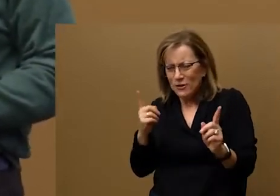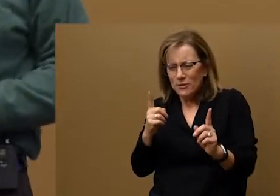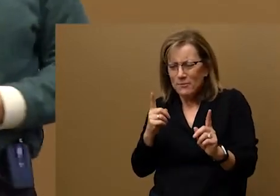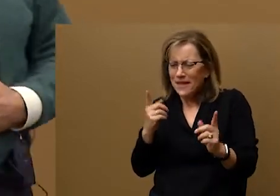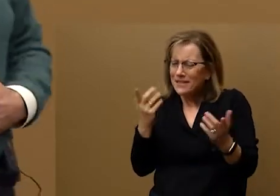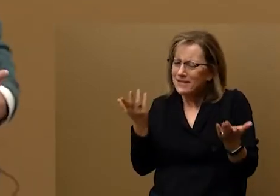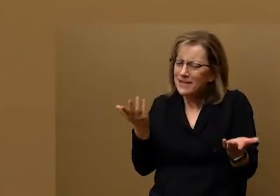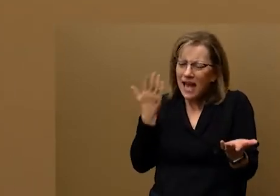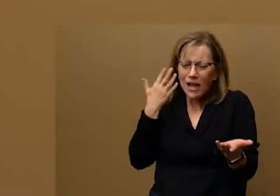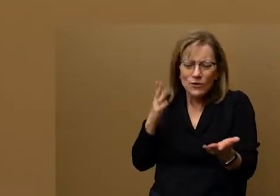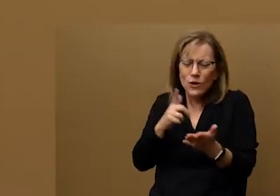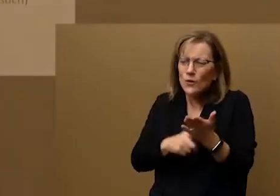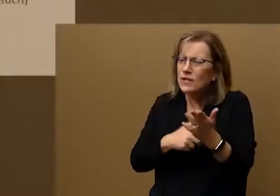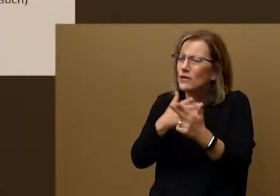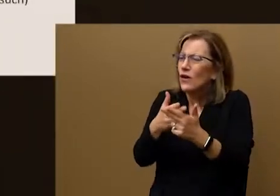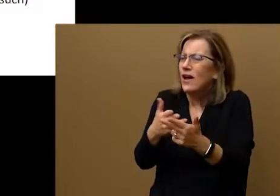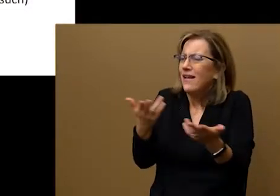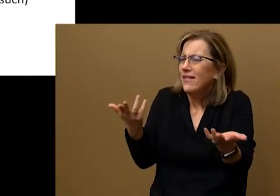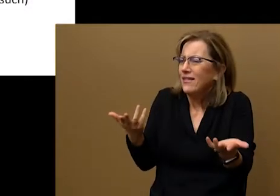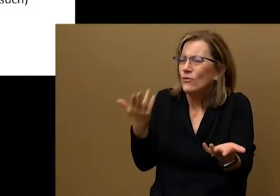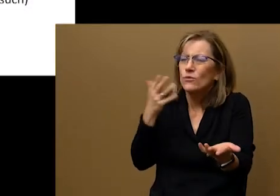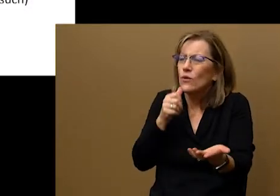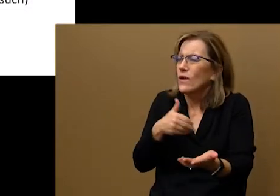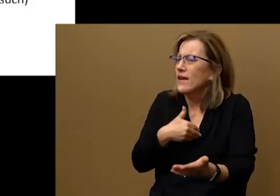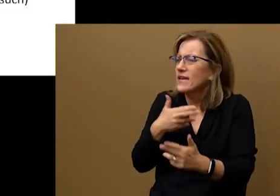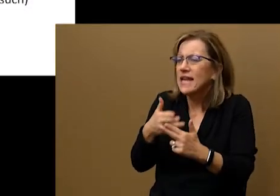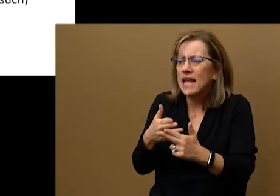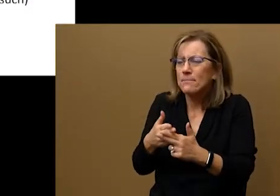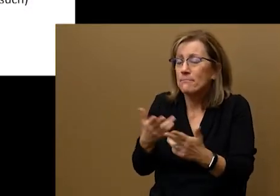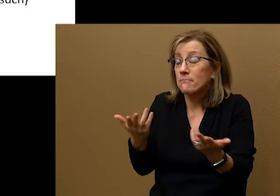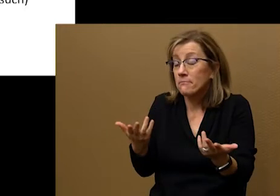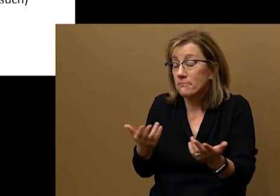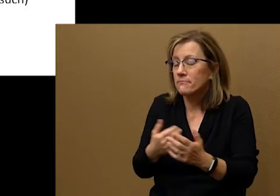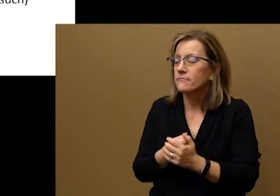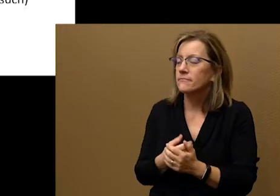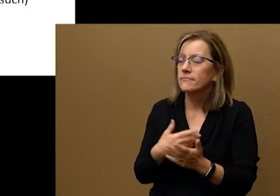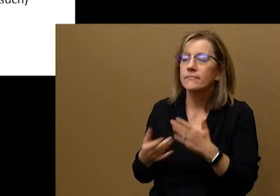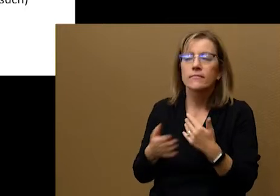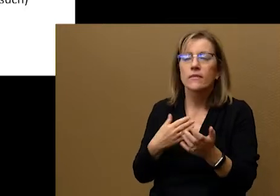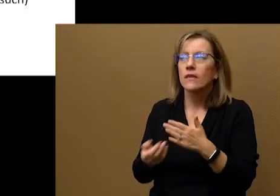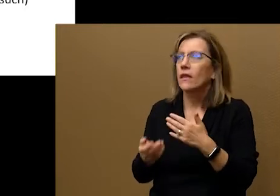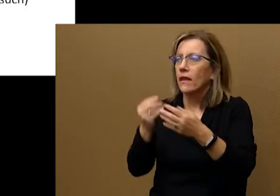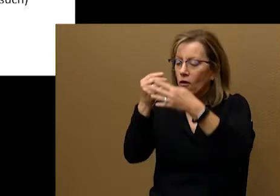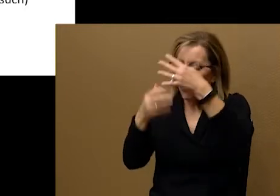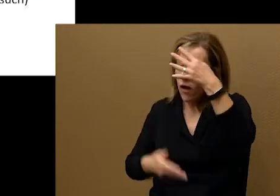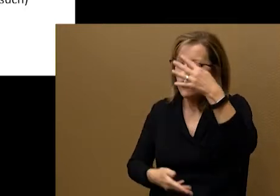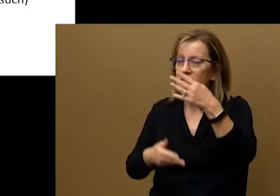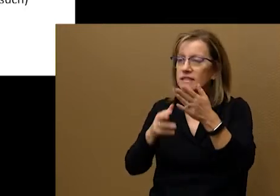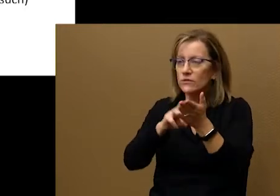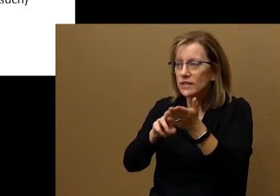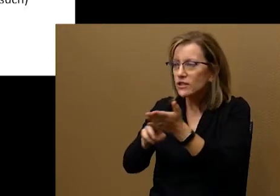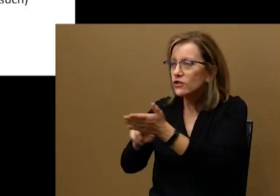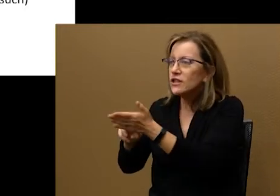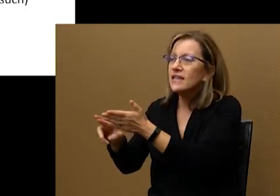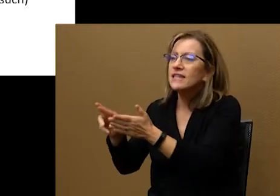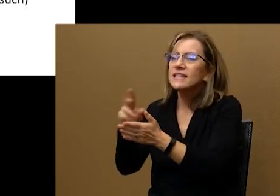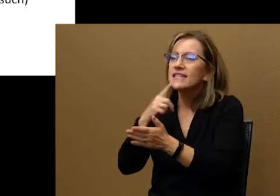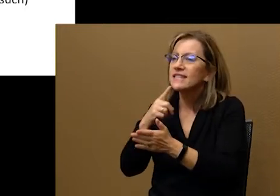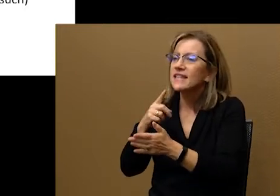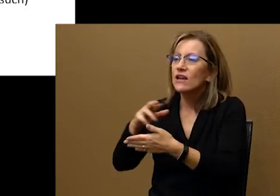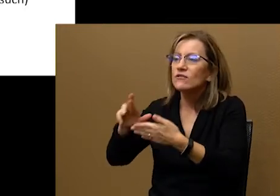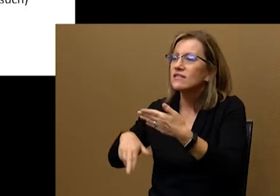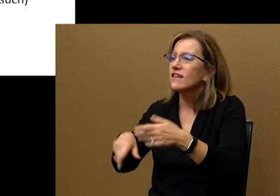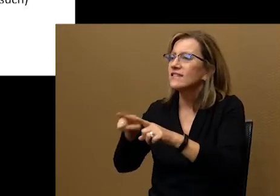quite have a name for it. So anyway, all these studies said, in their